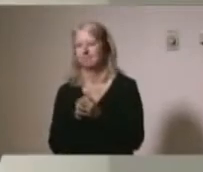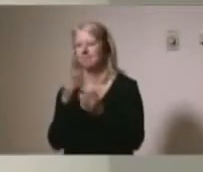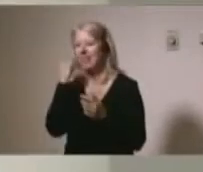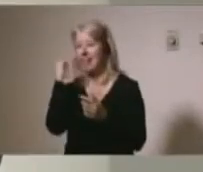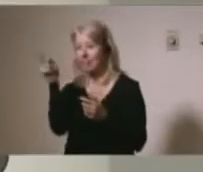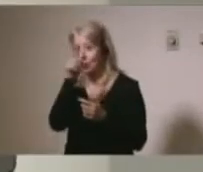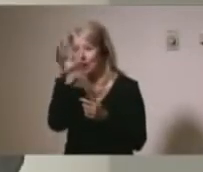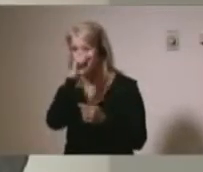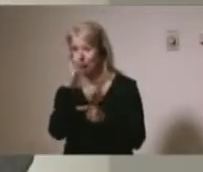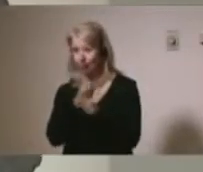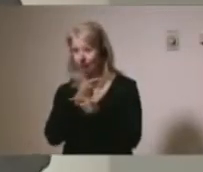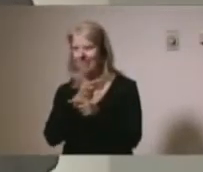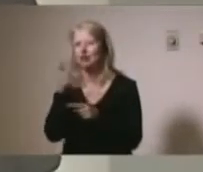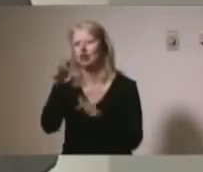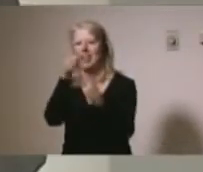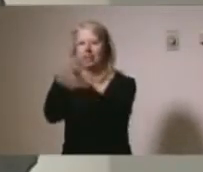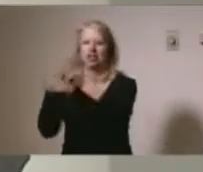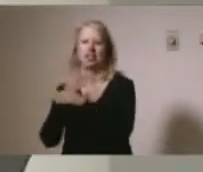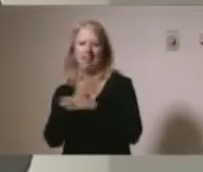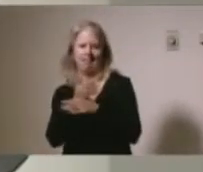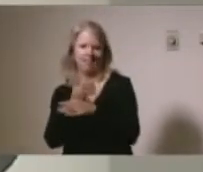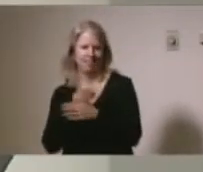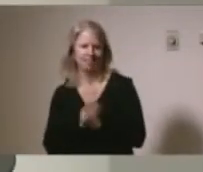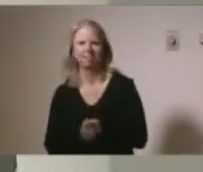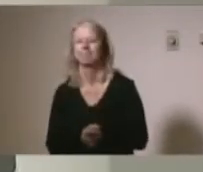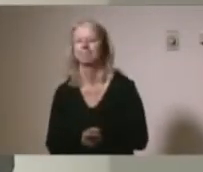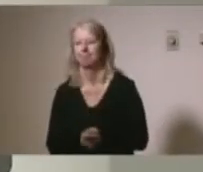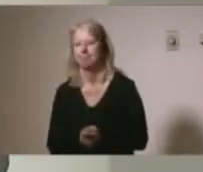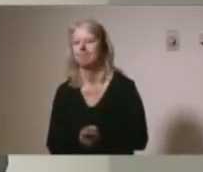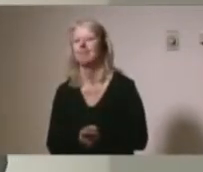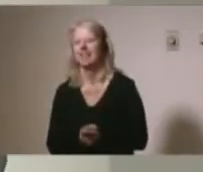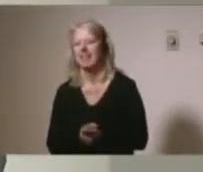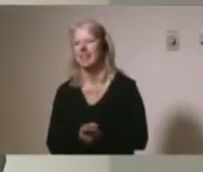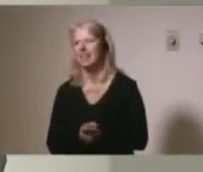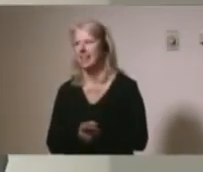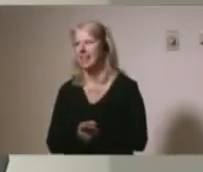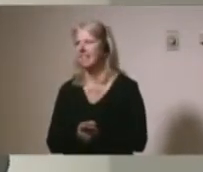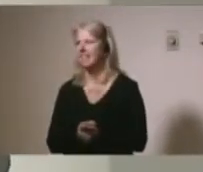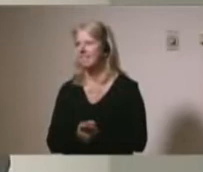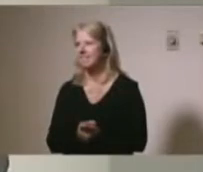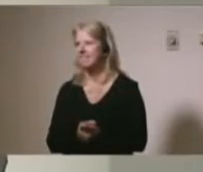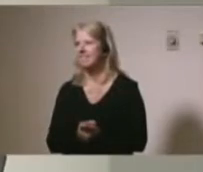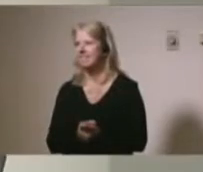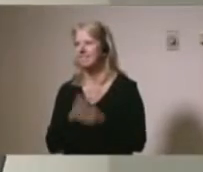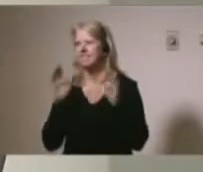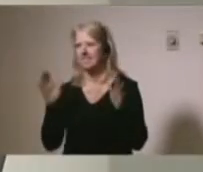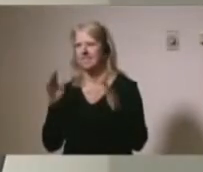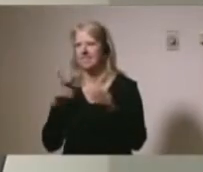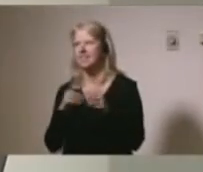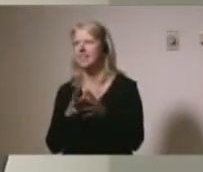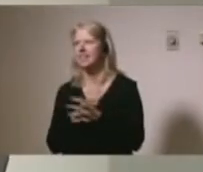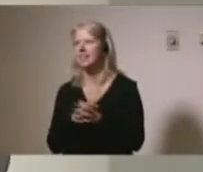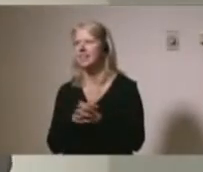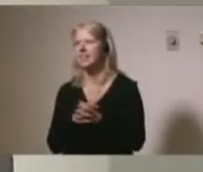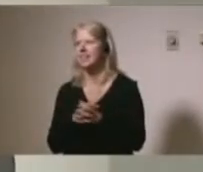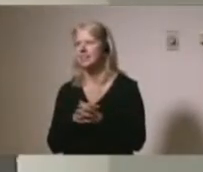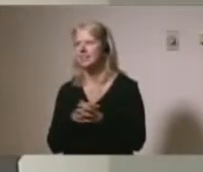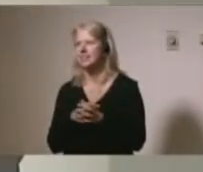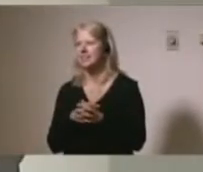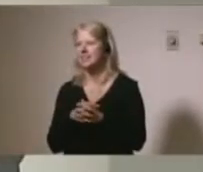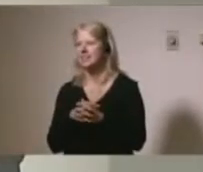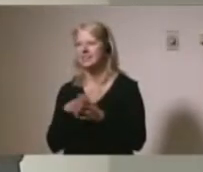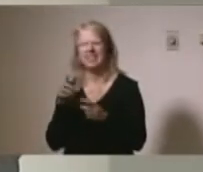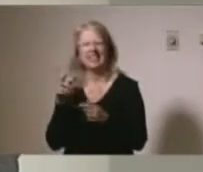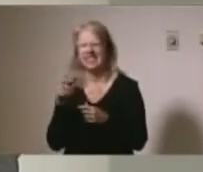share it amongst the Canadian Union. So if anyone can, well, first let's say it. Yeah,